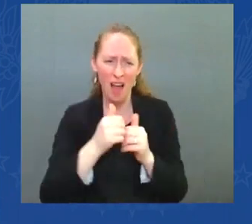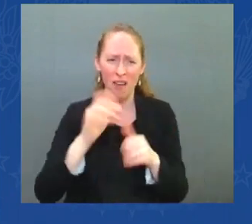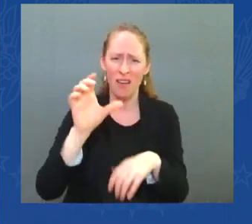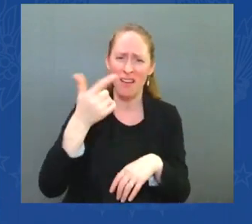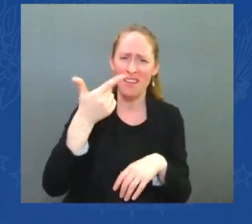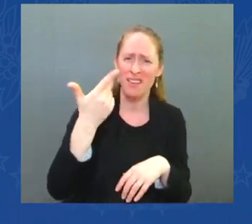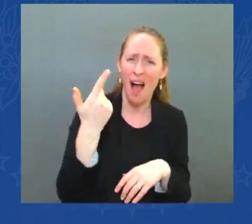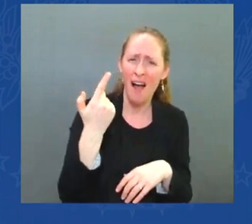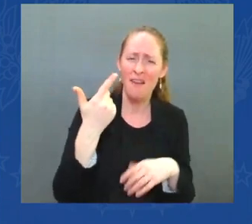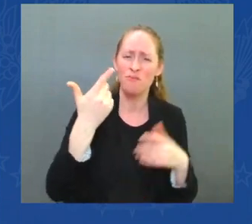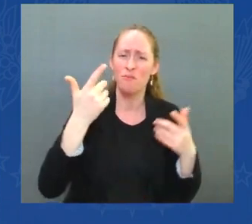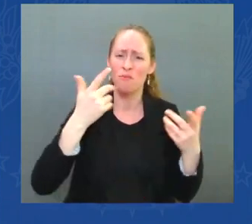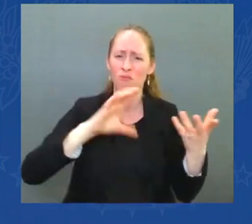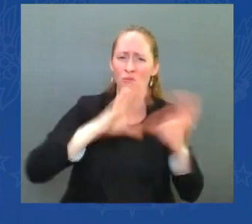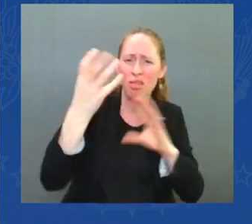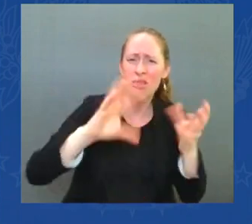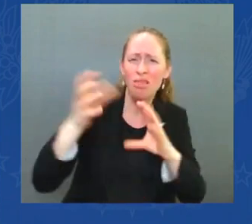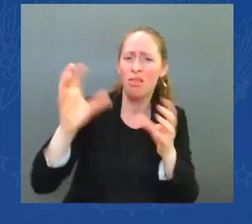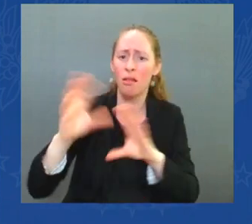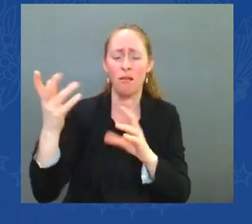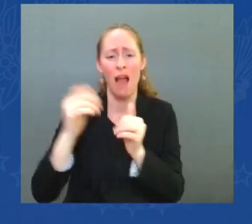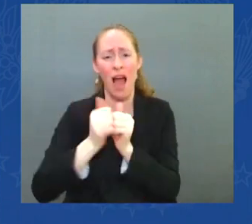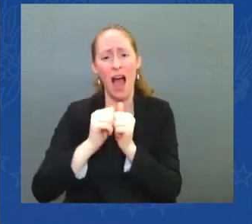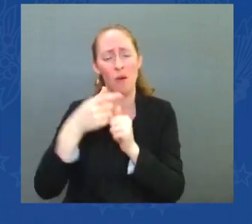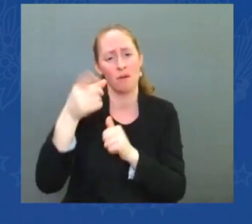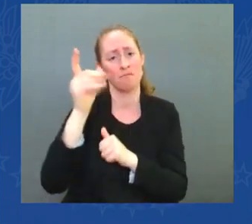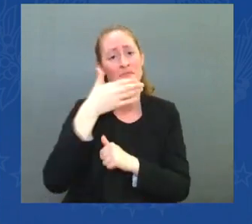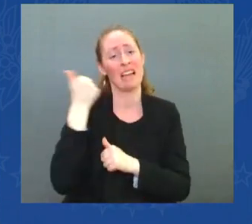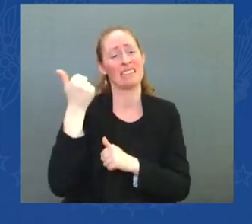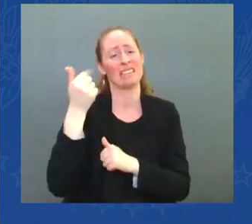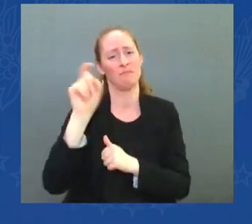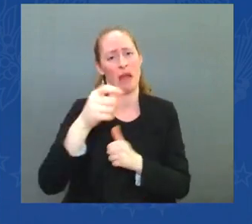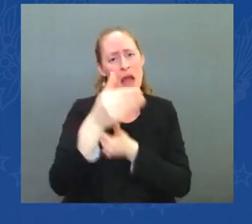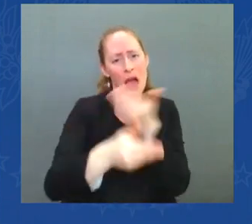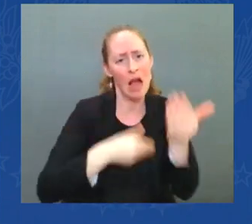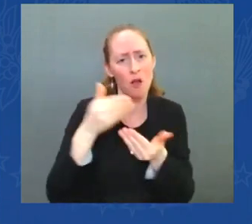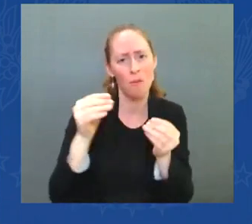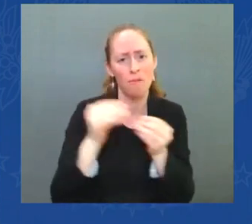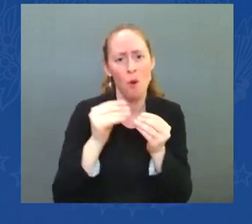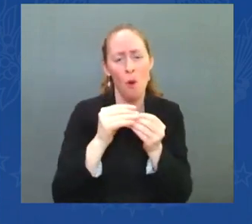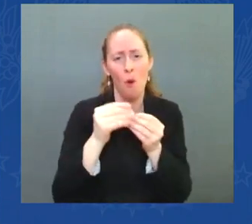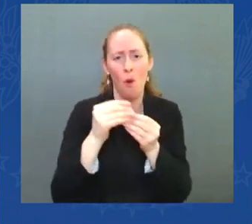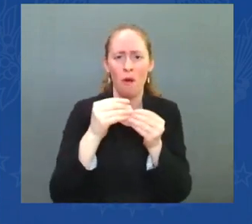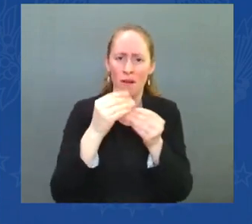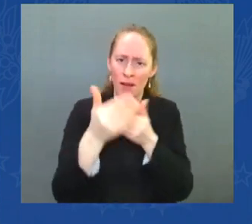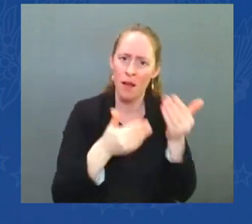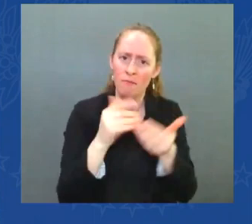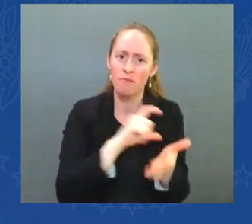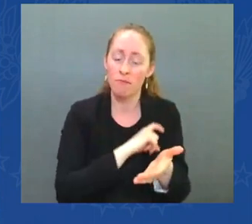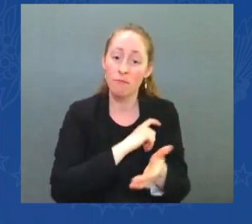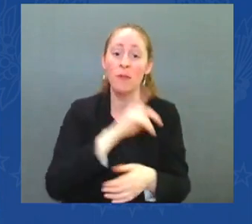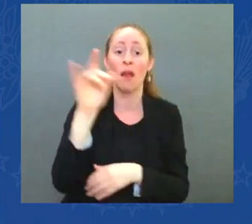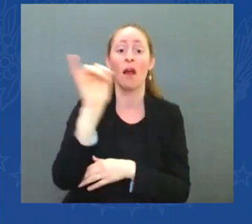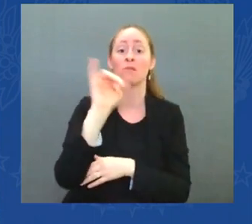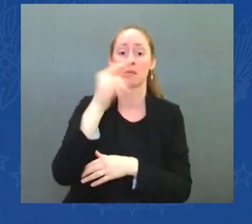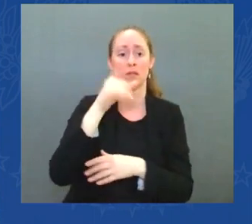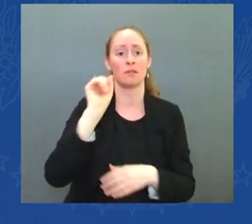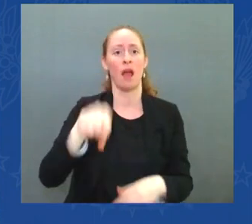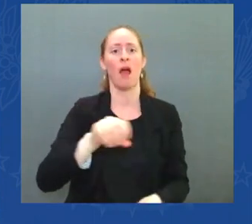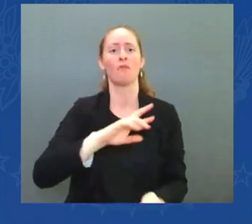our local communities and are accountable to the local communities. We're also investing in community violence